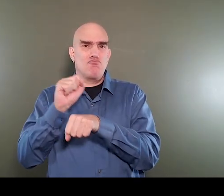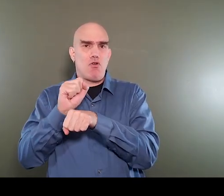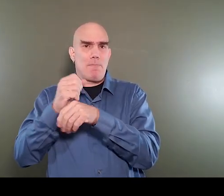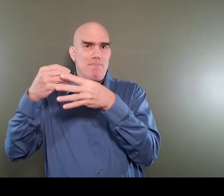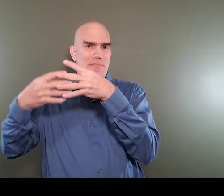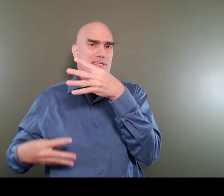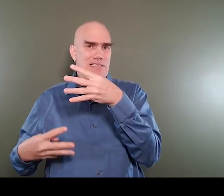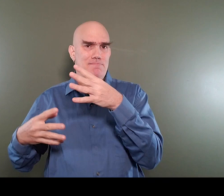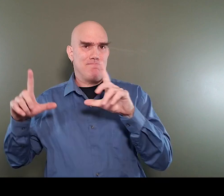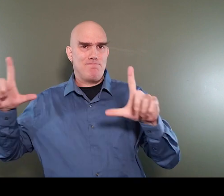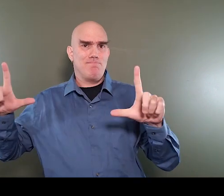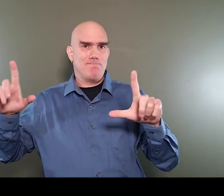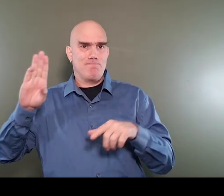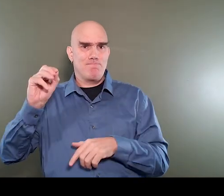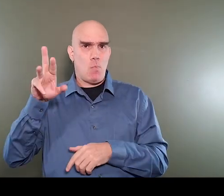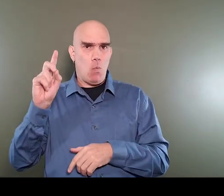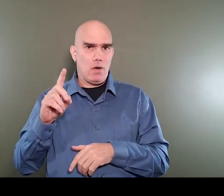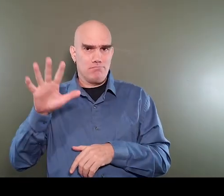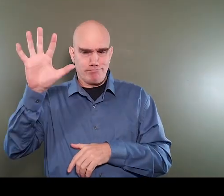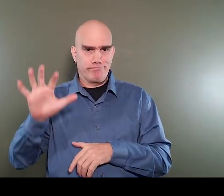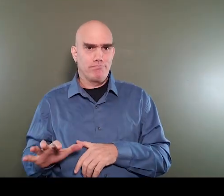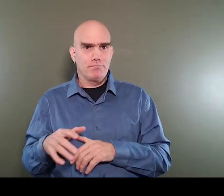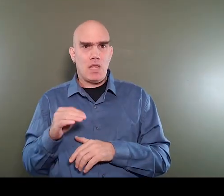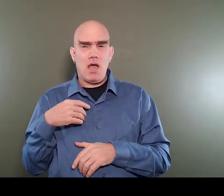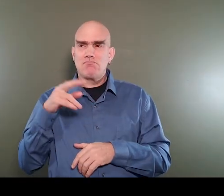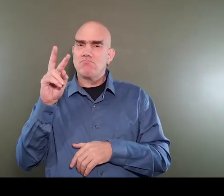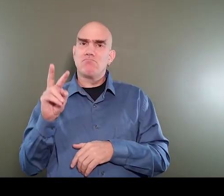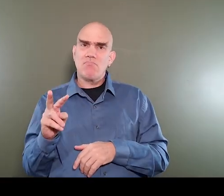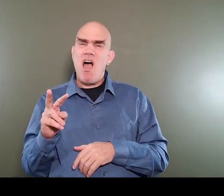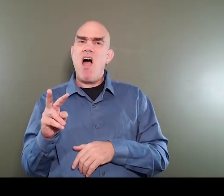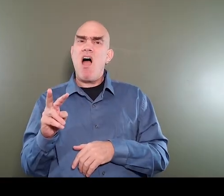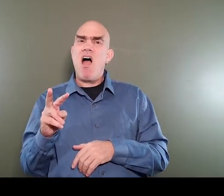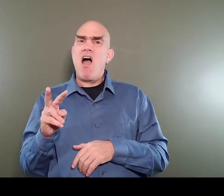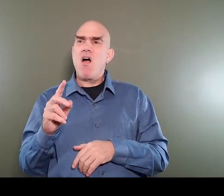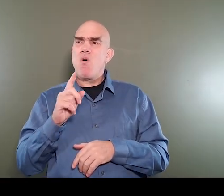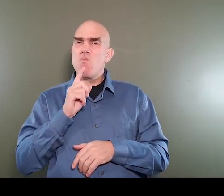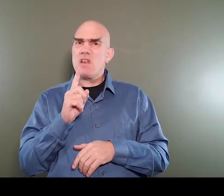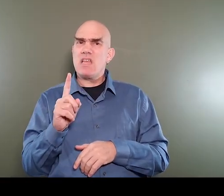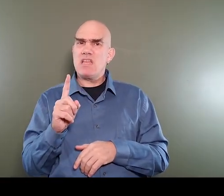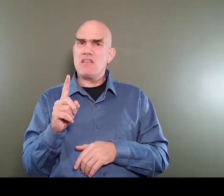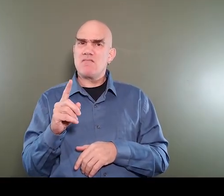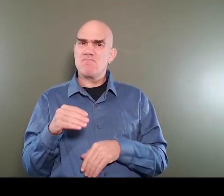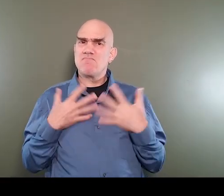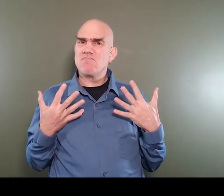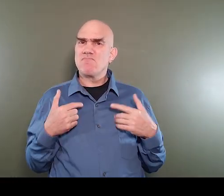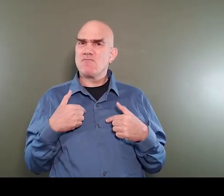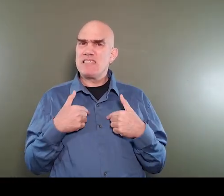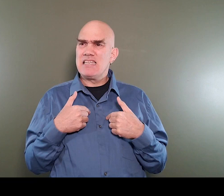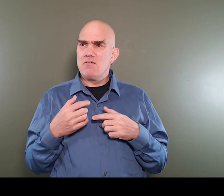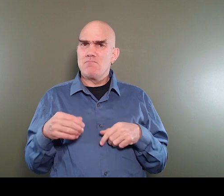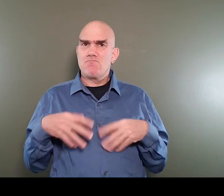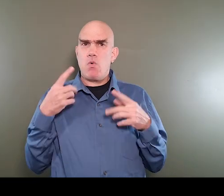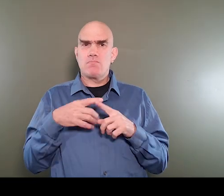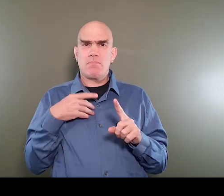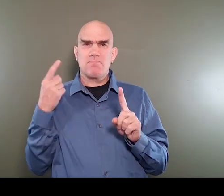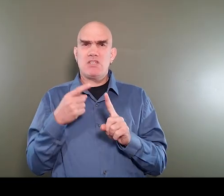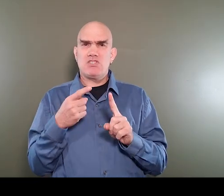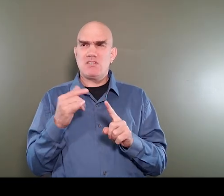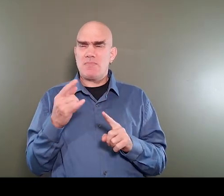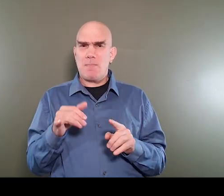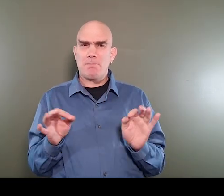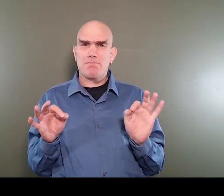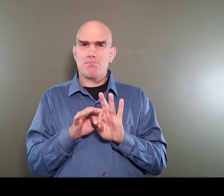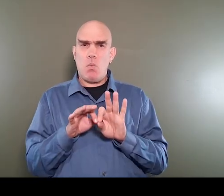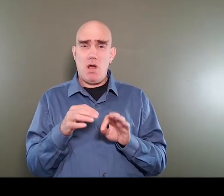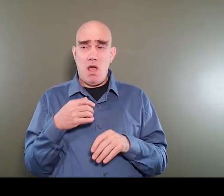like job listing board, and I was reading it, and it really the mission really spoke to me as something that